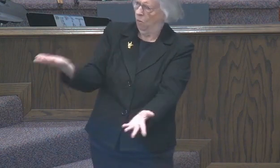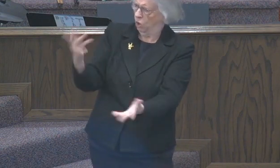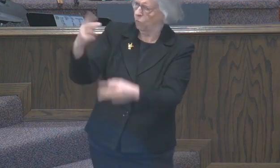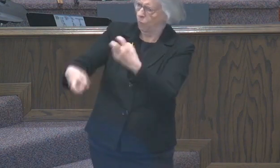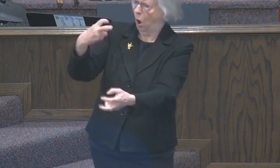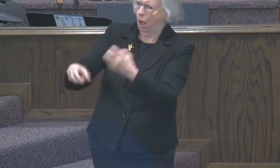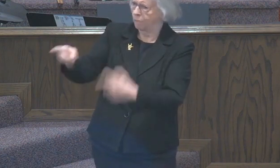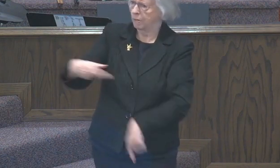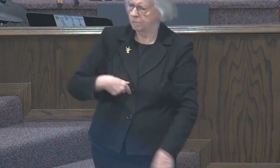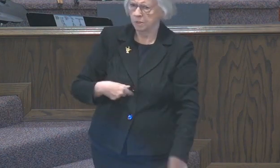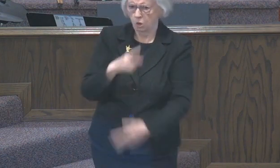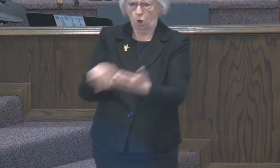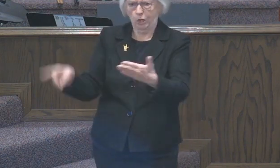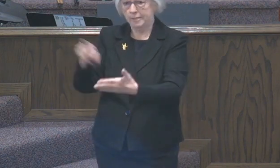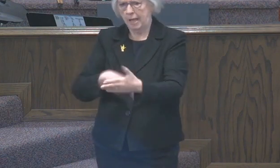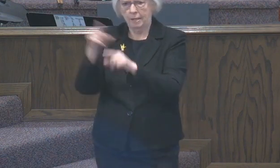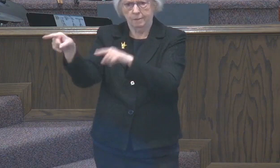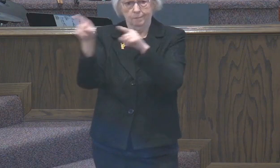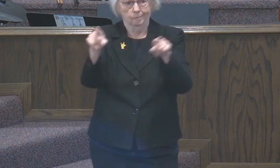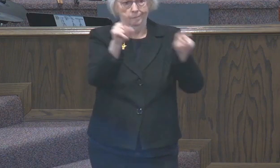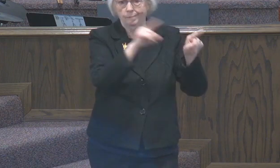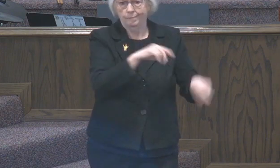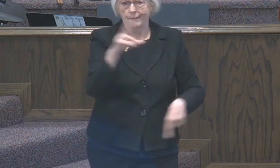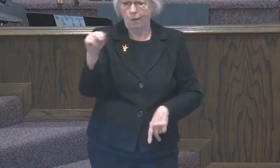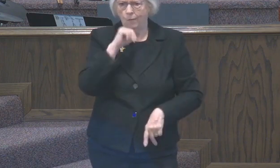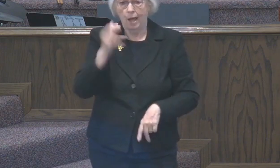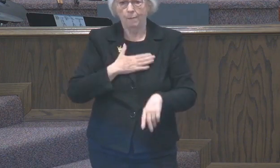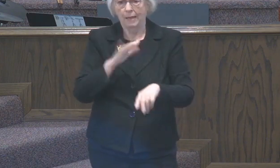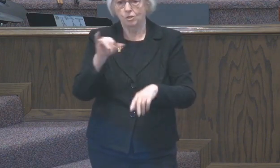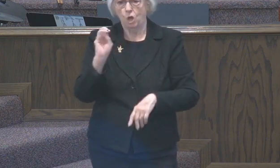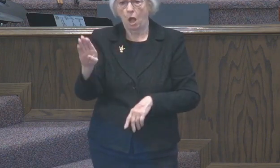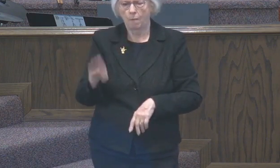recognize the dogs in verse 6. I can recognize those who are